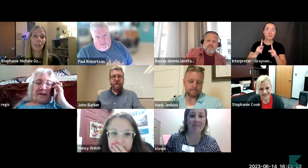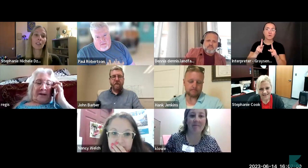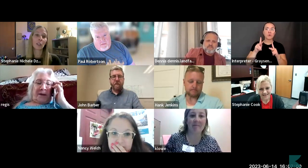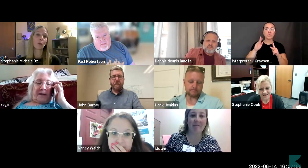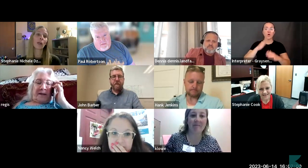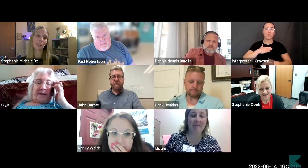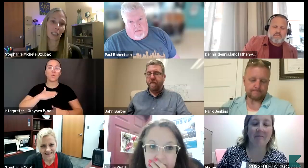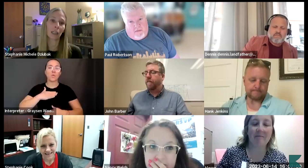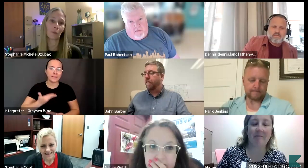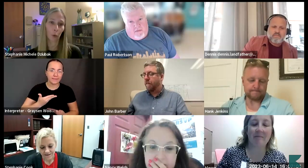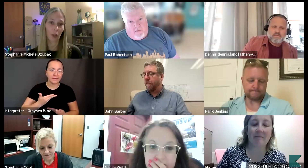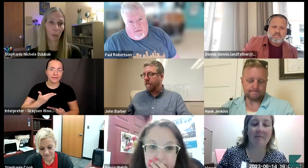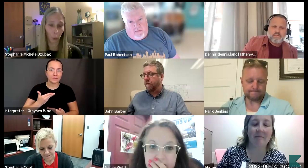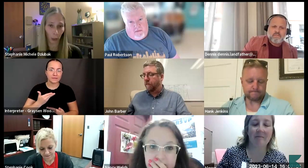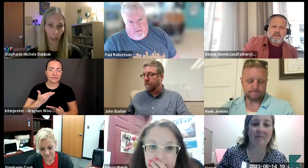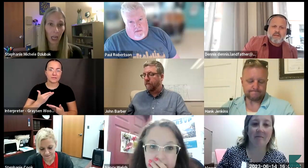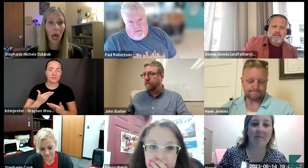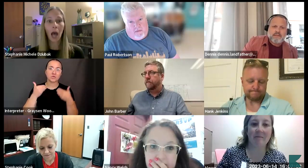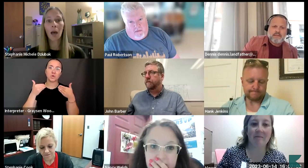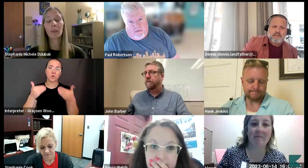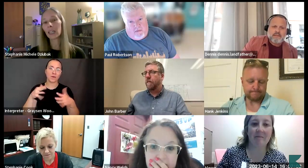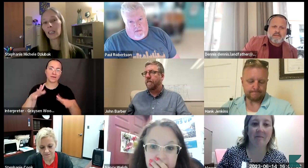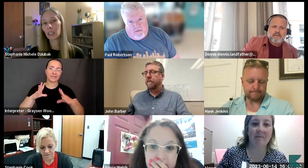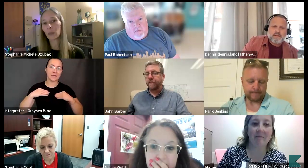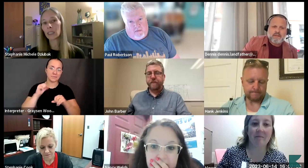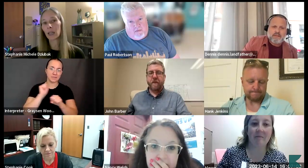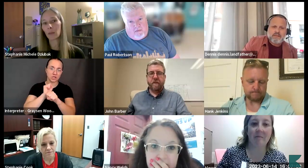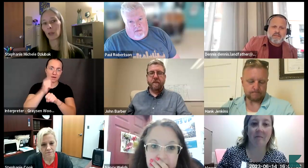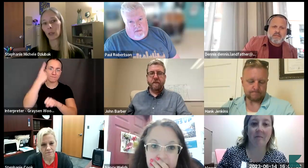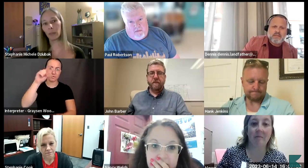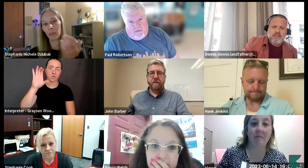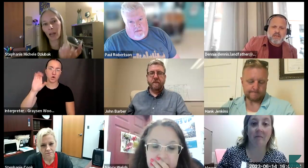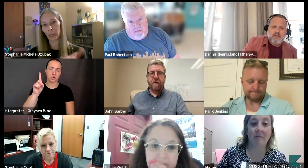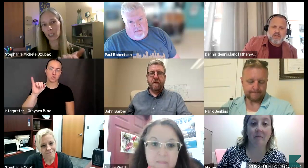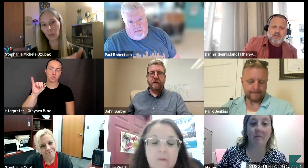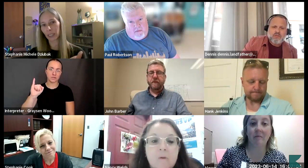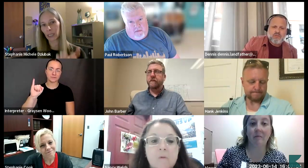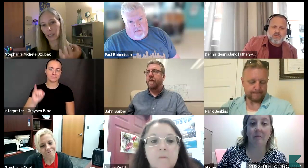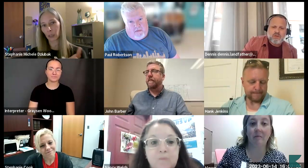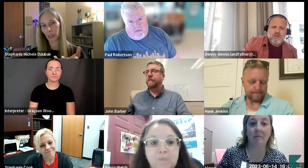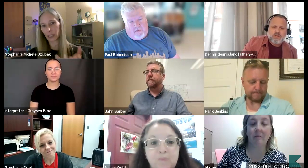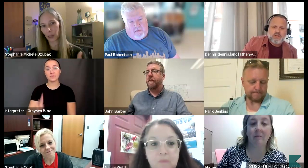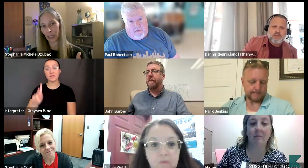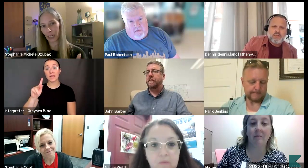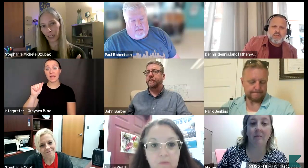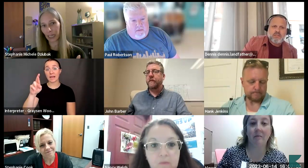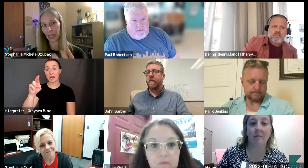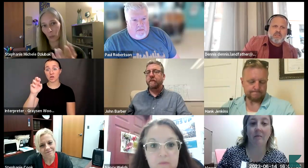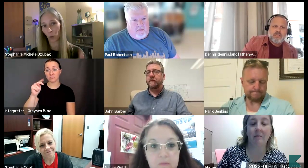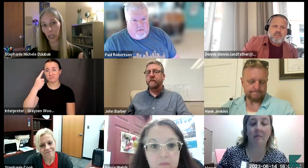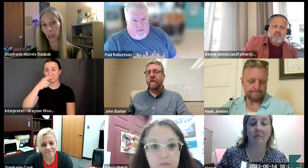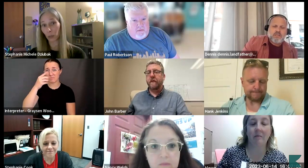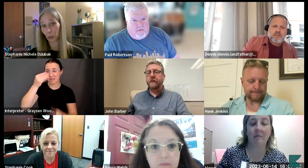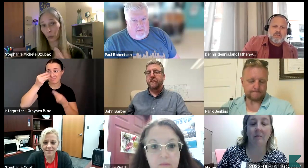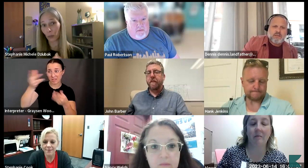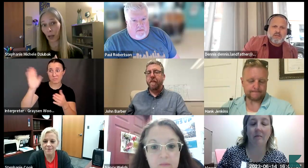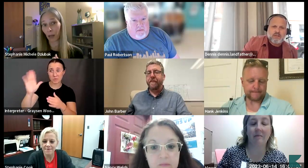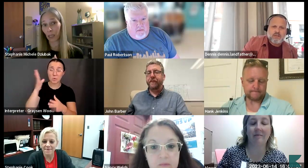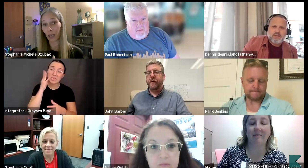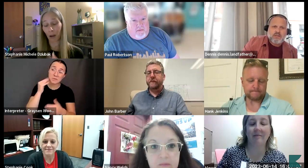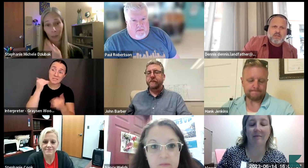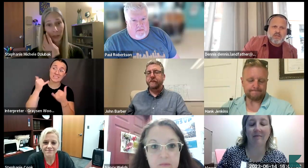willing to do what's needed for the board. Kieran, do you want to tell them a little bit about your experience as current secretary and what you